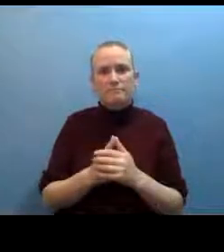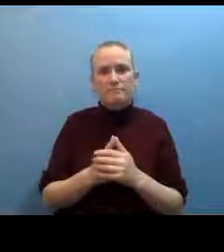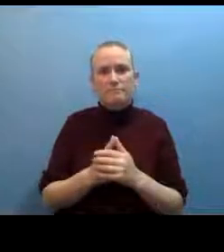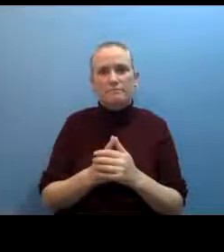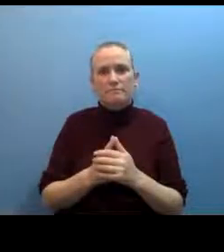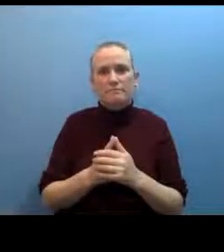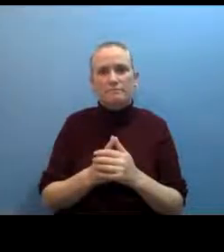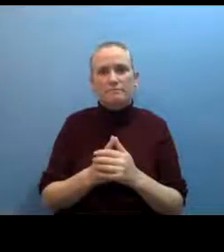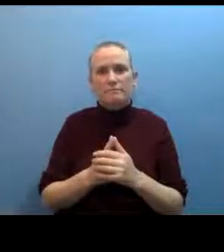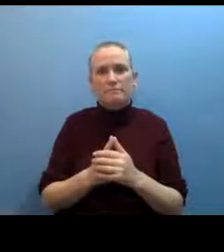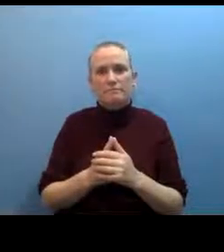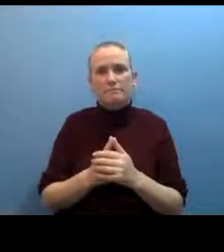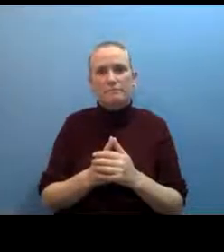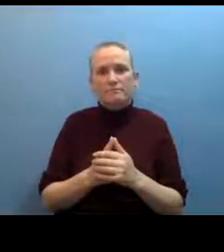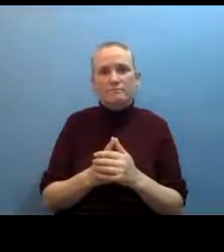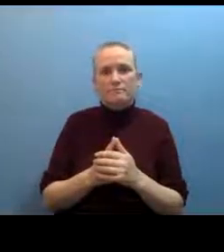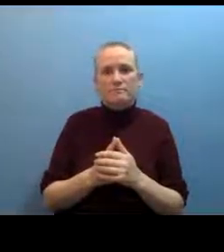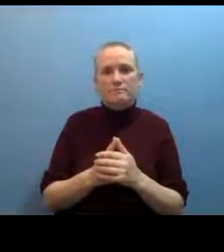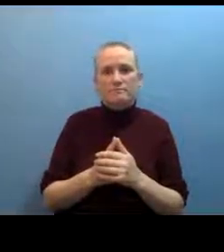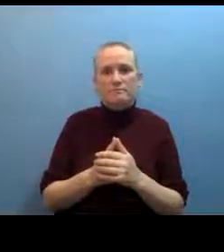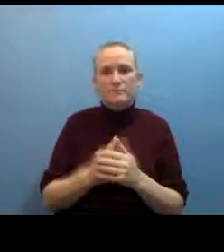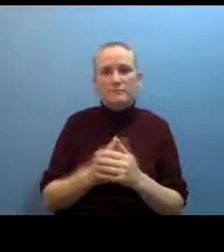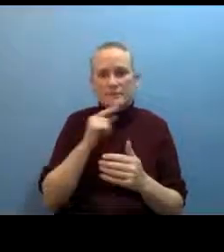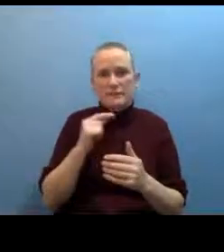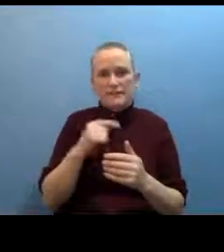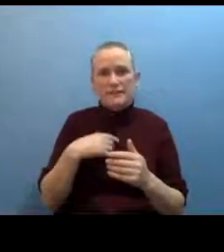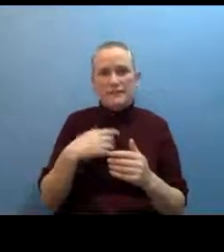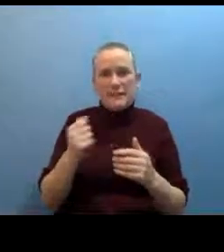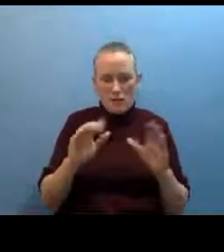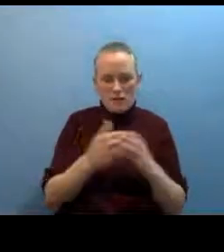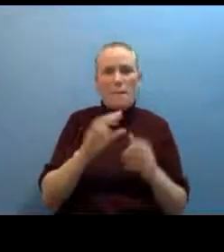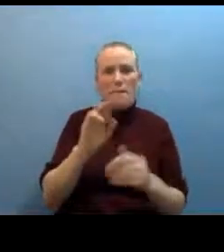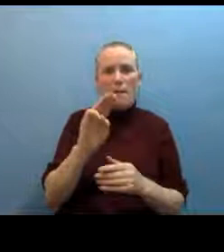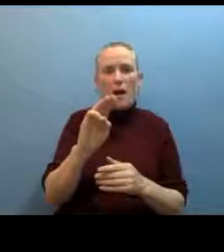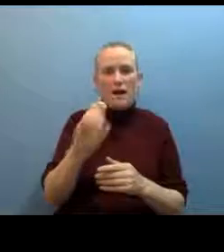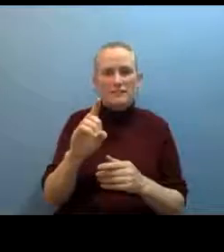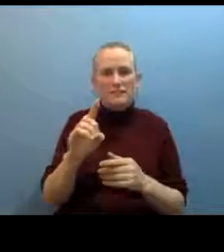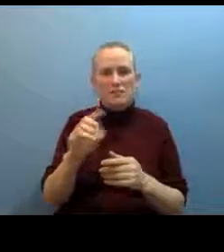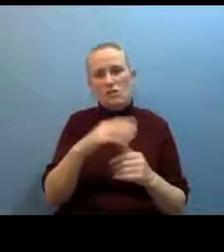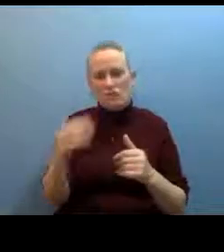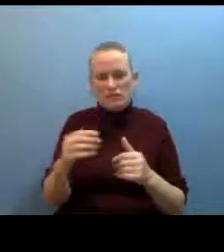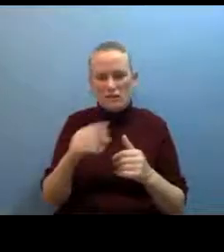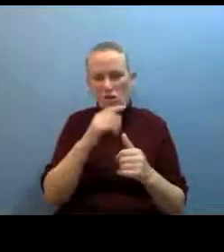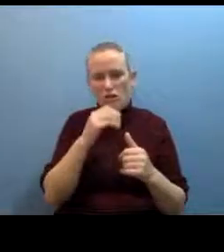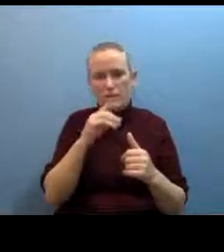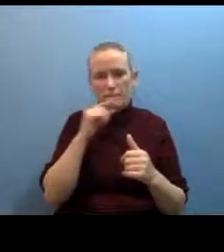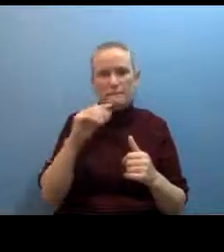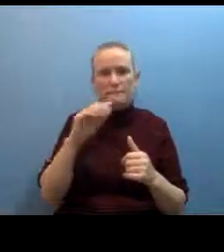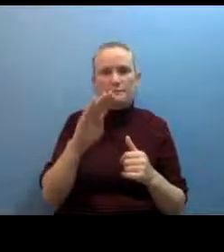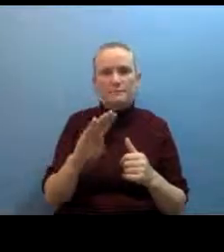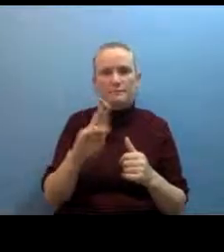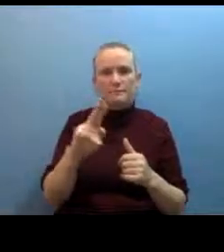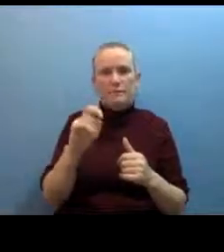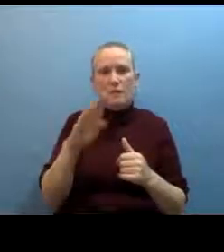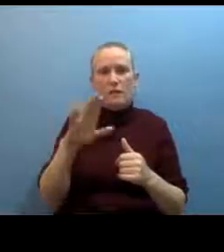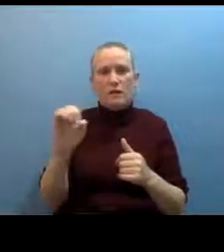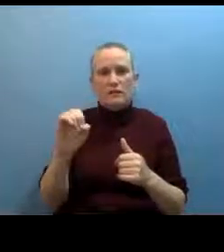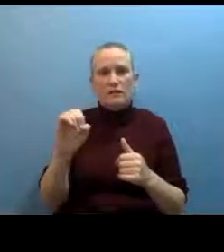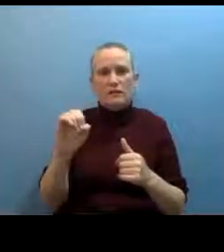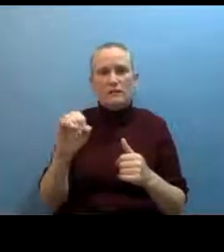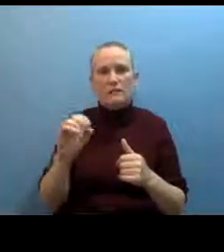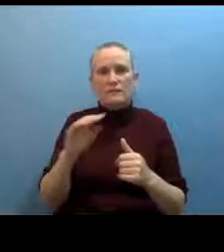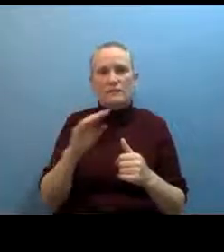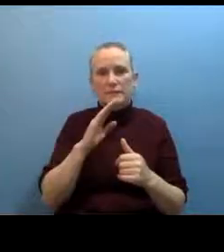with the bubble, with the pods now, the pods are the bubbles. It brings up some